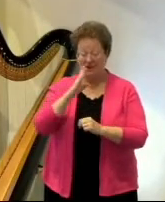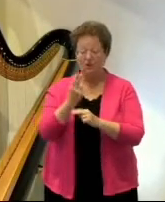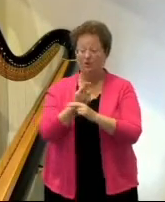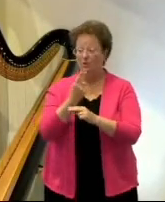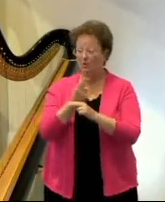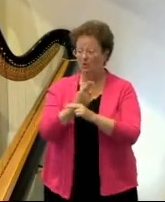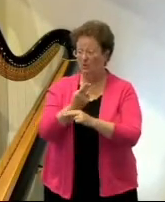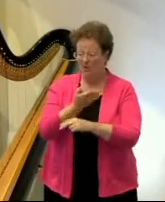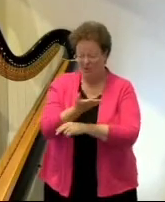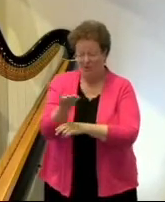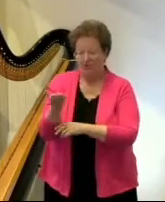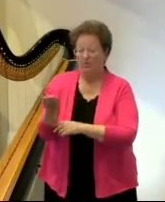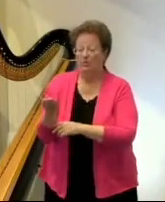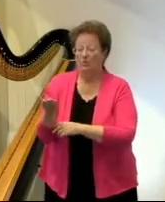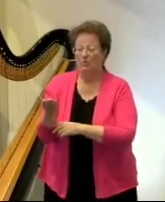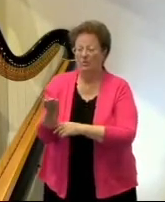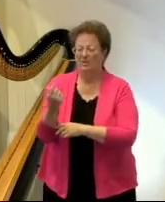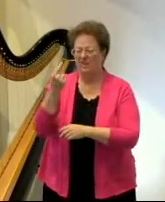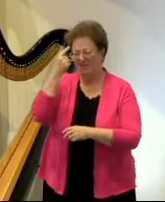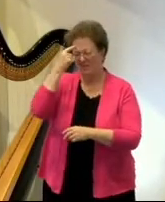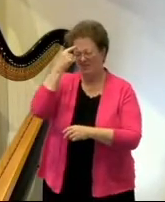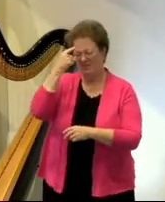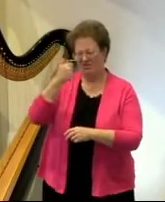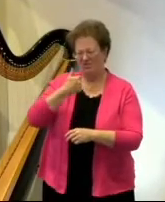reach other people and you think, "No way,"